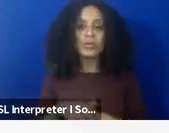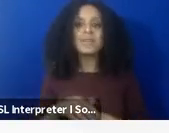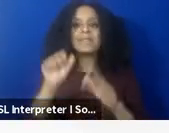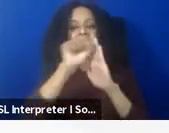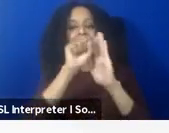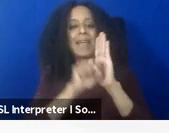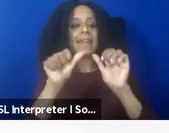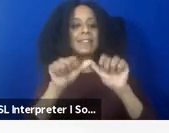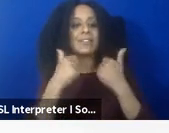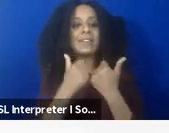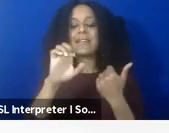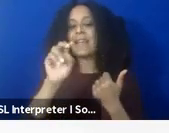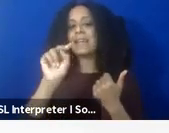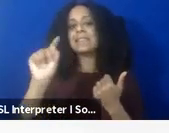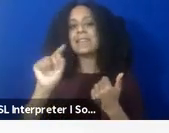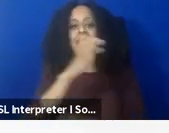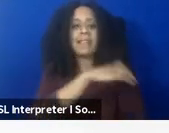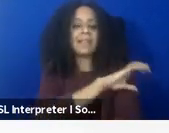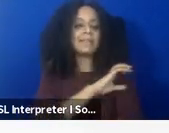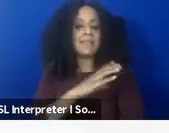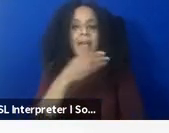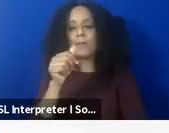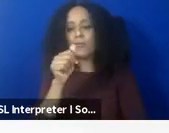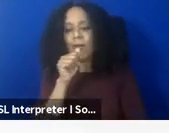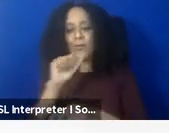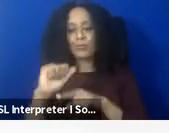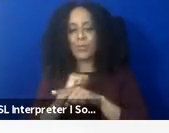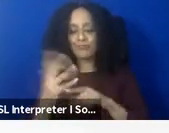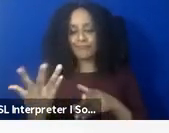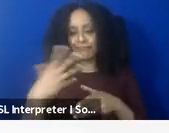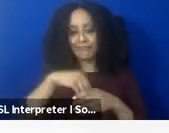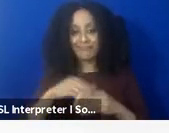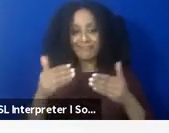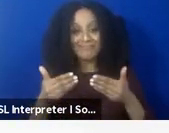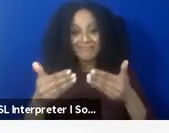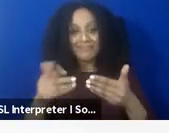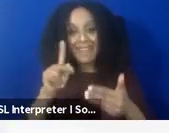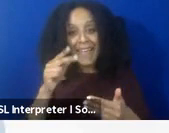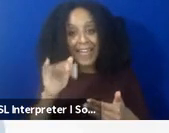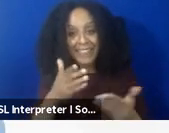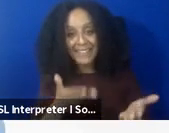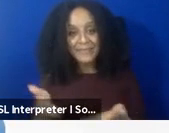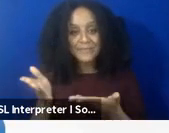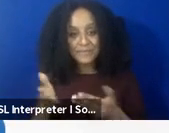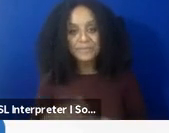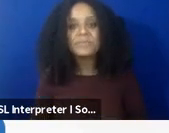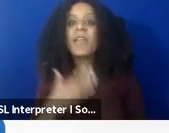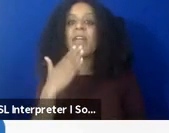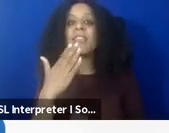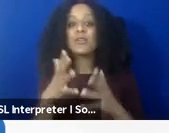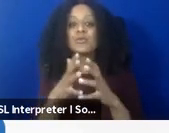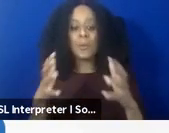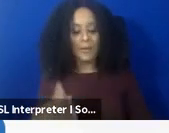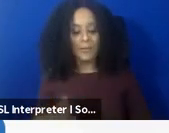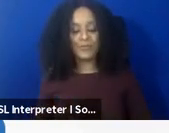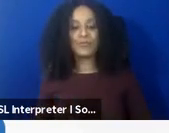agencies, ENT clinics, and private practice. Kathy, take it from here. Thank you so much,